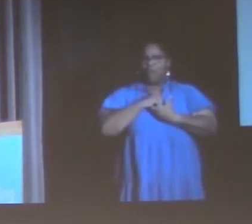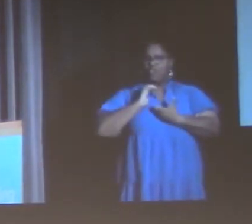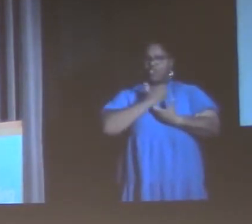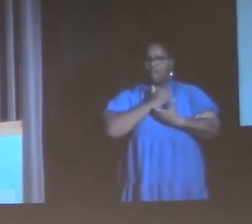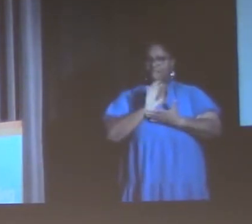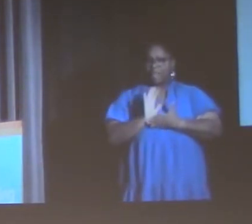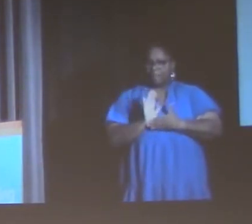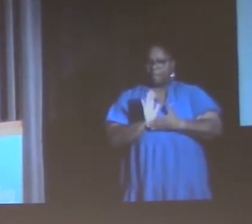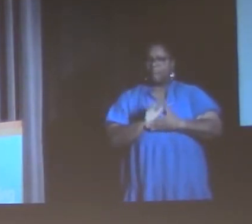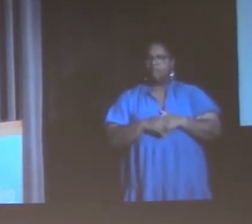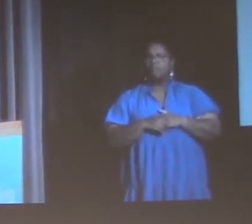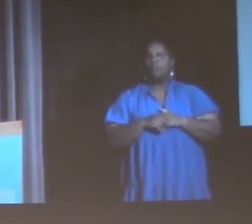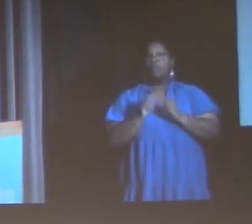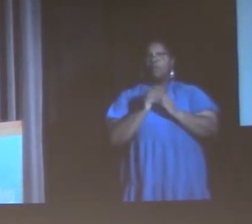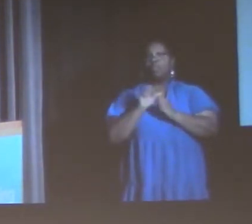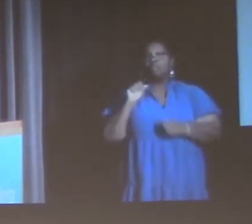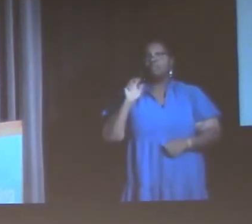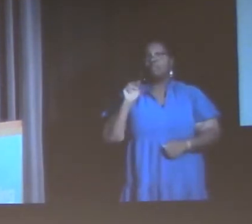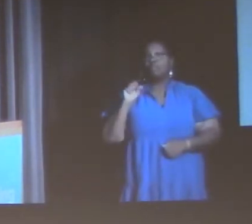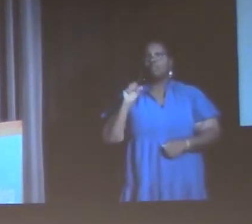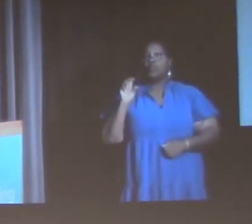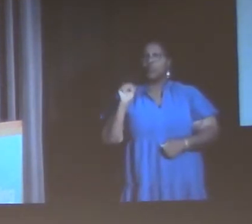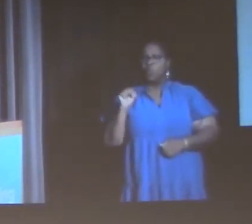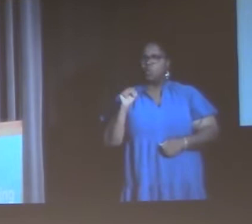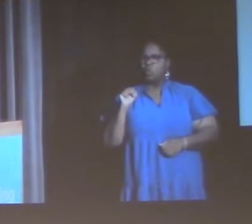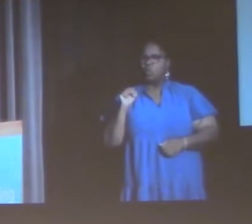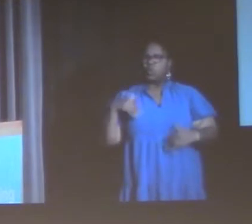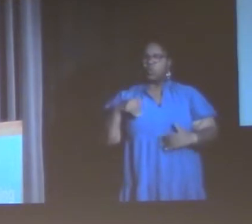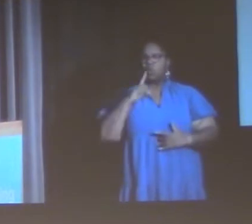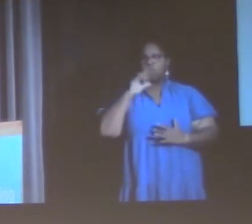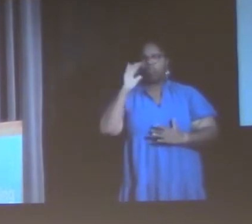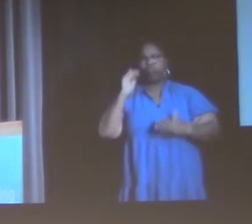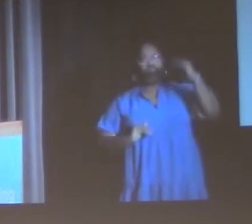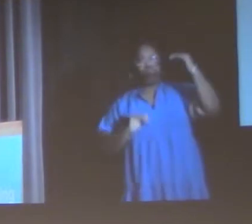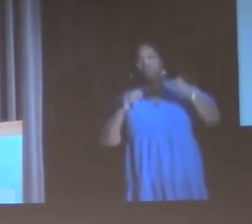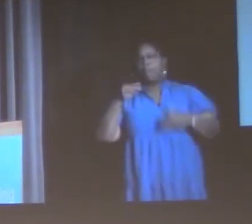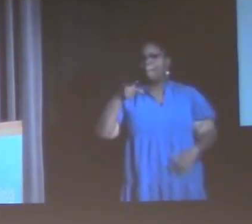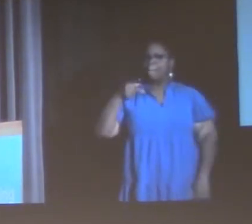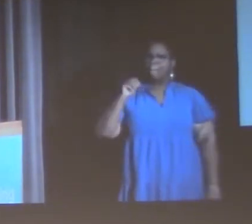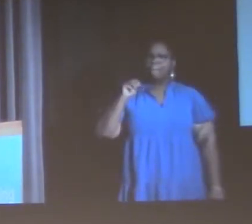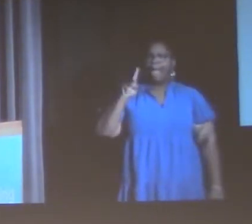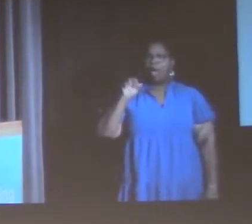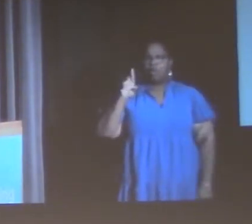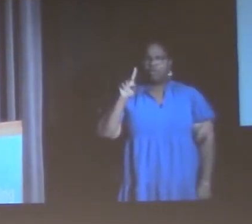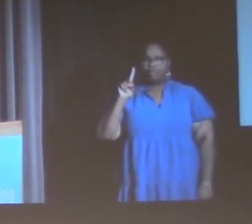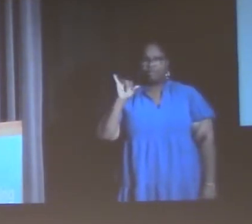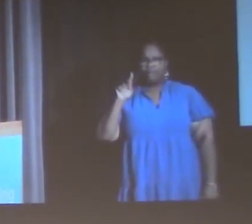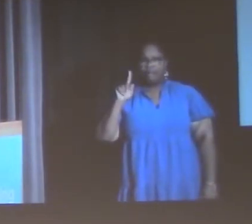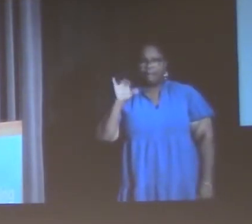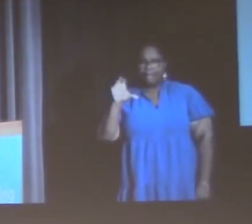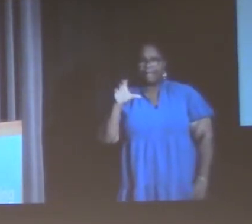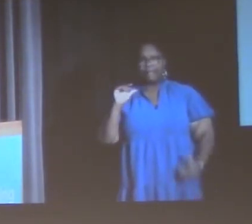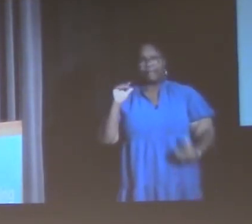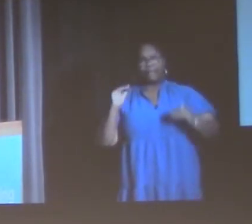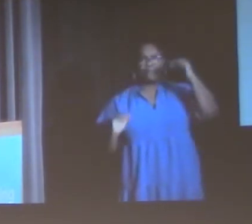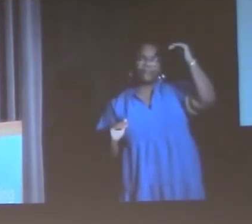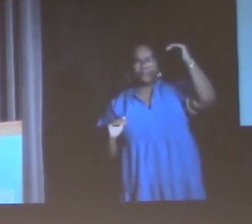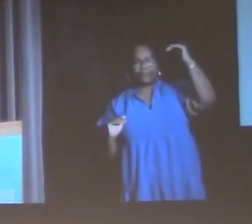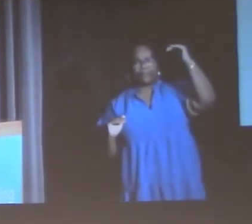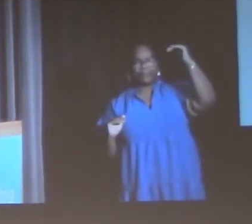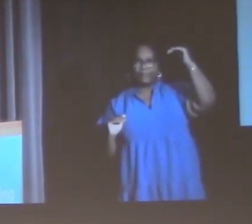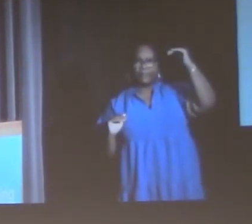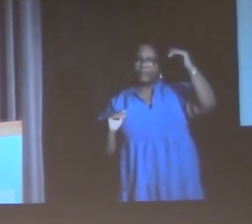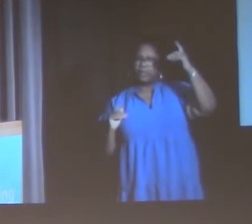with Sansón, you know, there was a huge power dynamic. There's a huge power dynamic. I'm very fortunate to have been